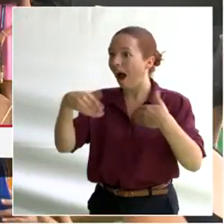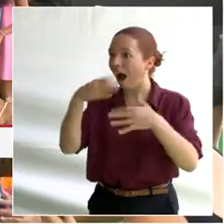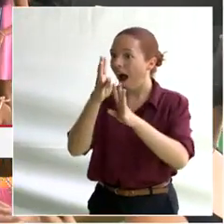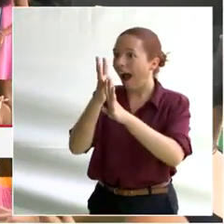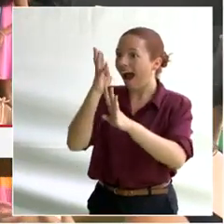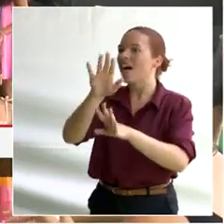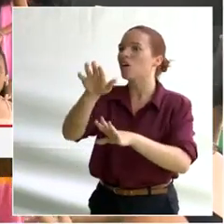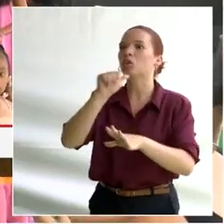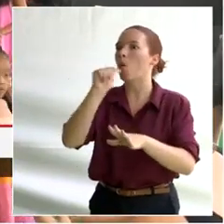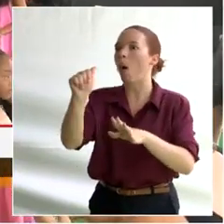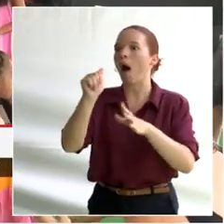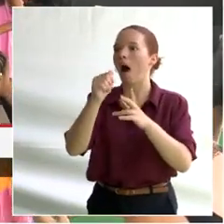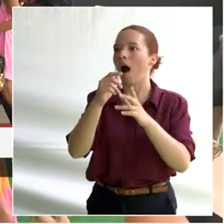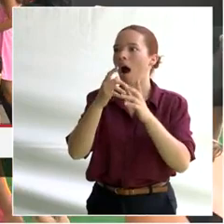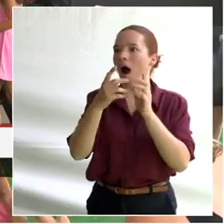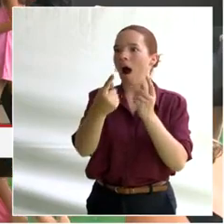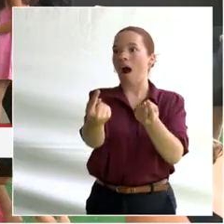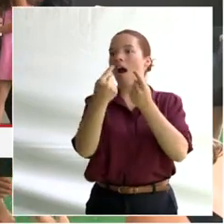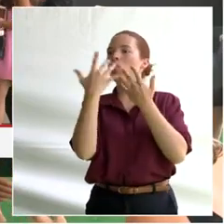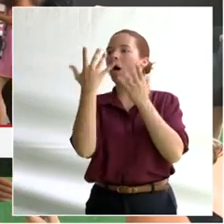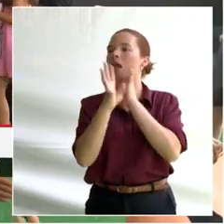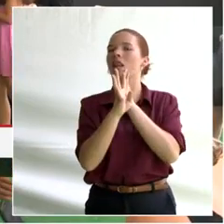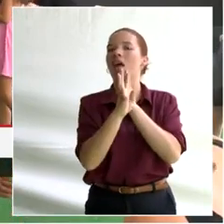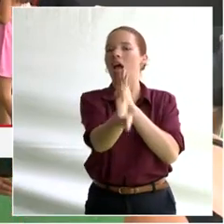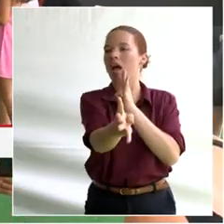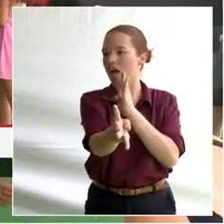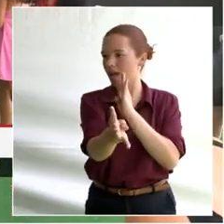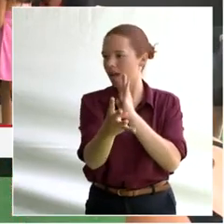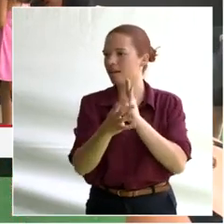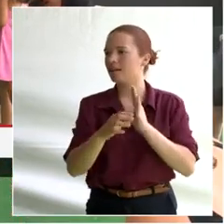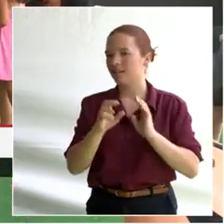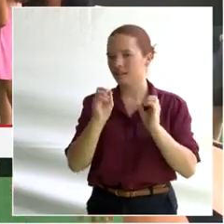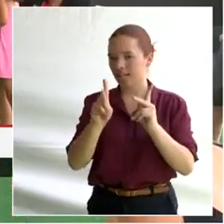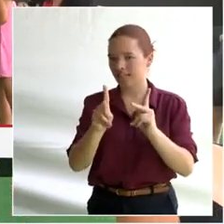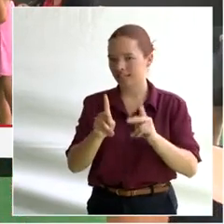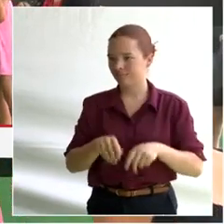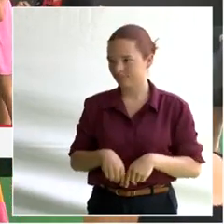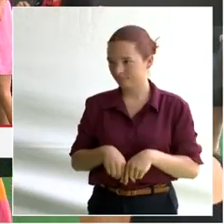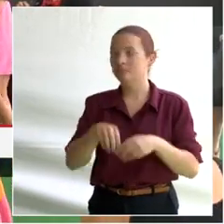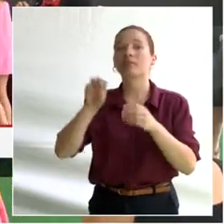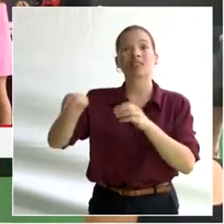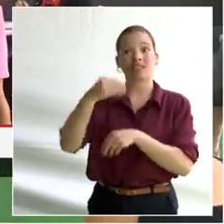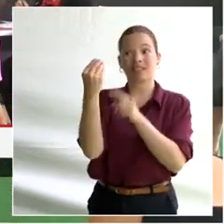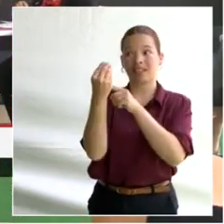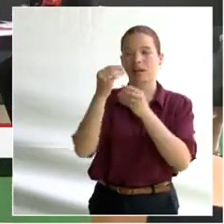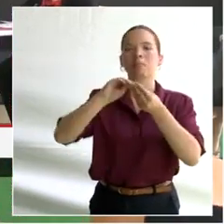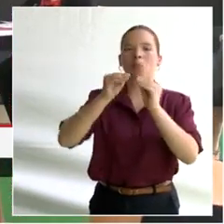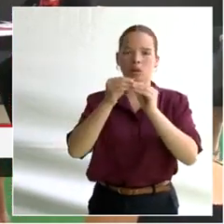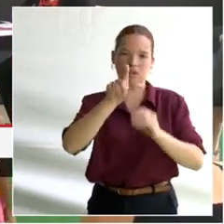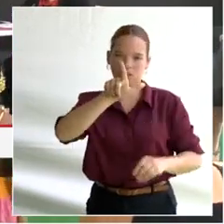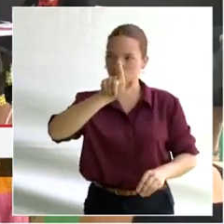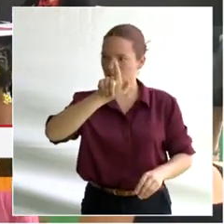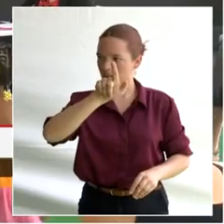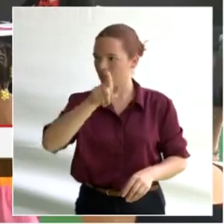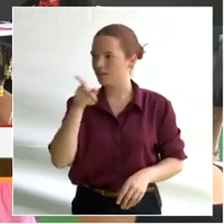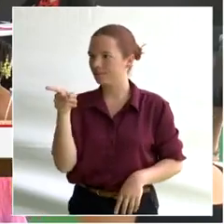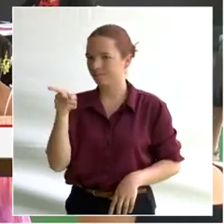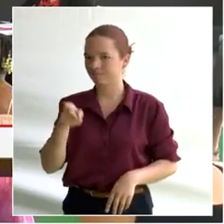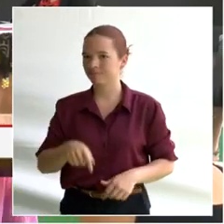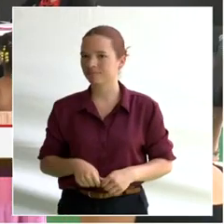21. It's a wildcard, and it's Danielle Collins. Danielle Collins. UVA. Played at Thank